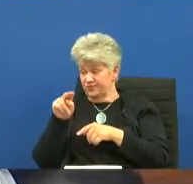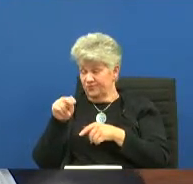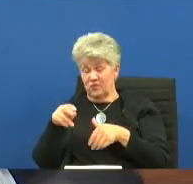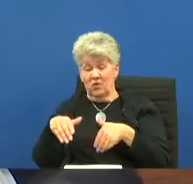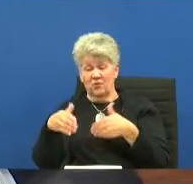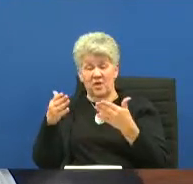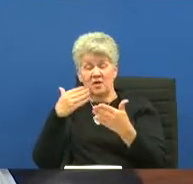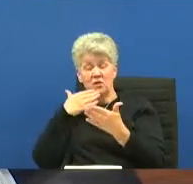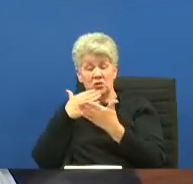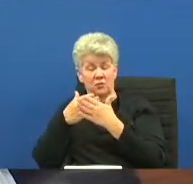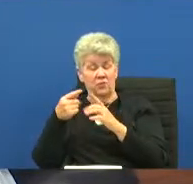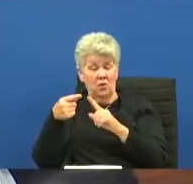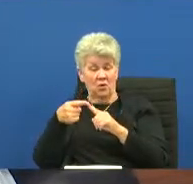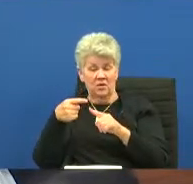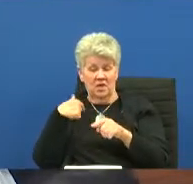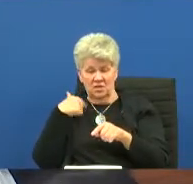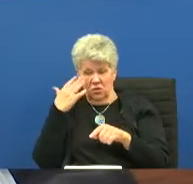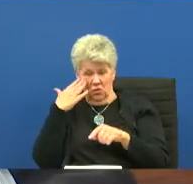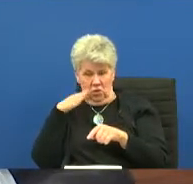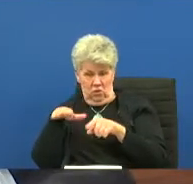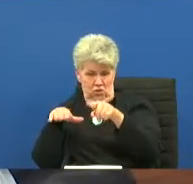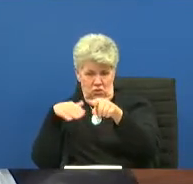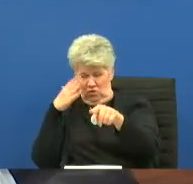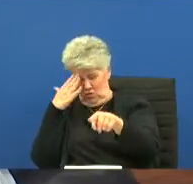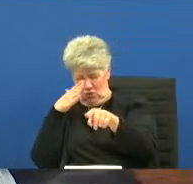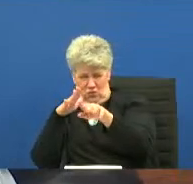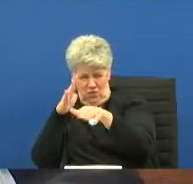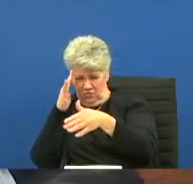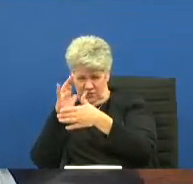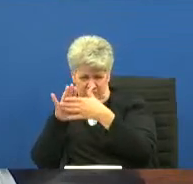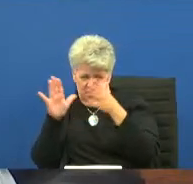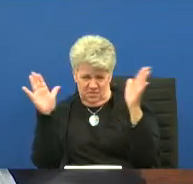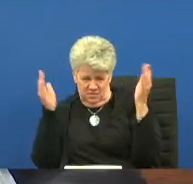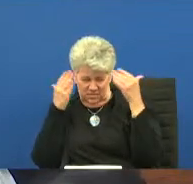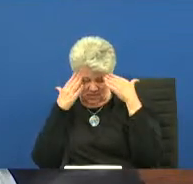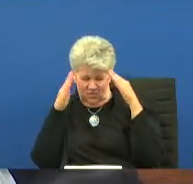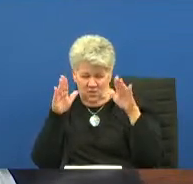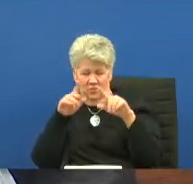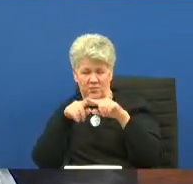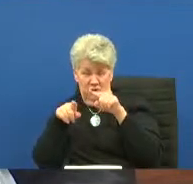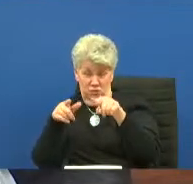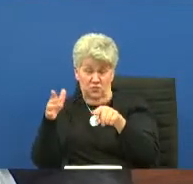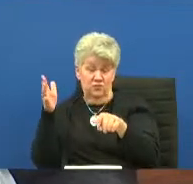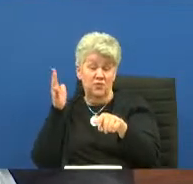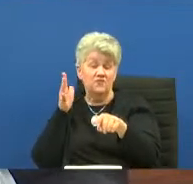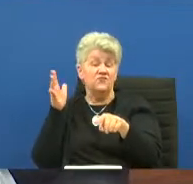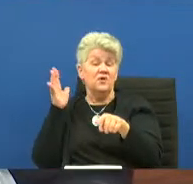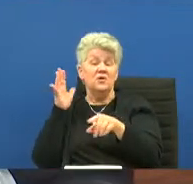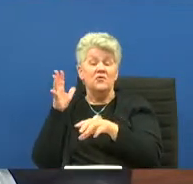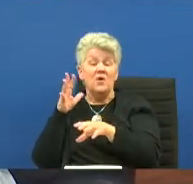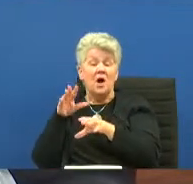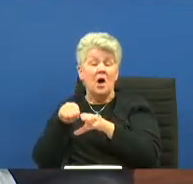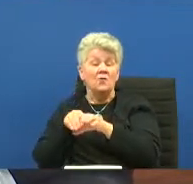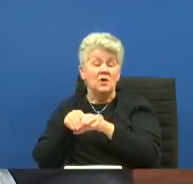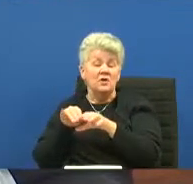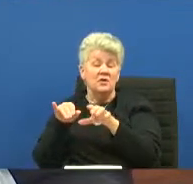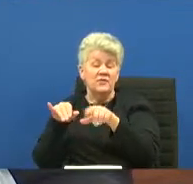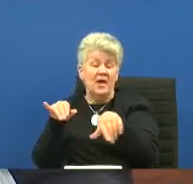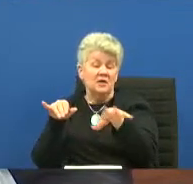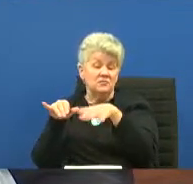point, and again, I don't know you, I don't know your husband or whatever, but y'all have had previous involvement with what was there